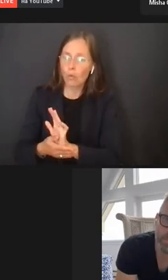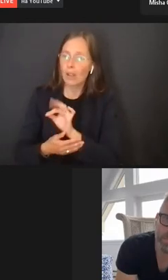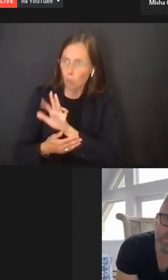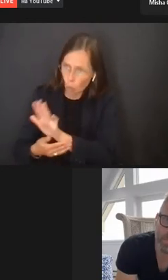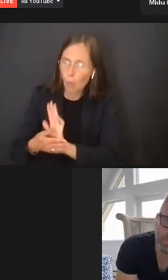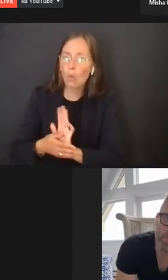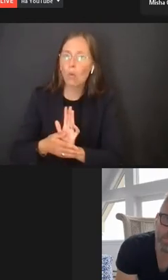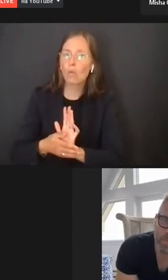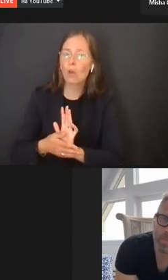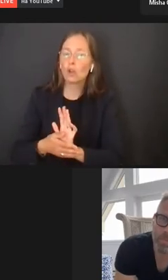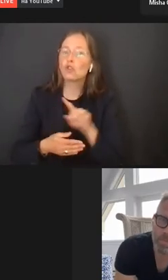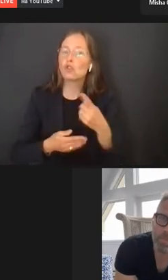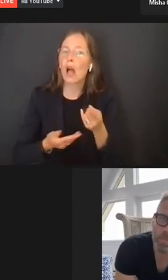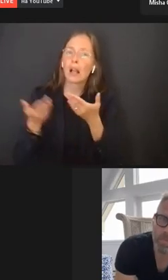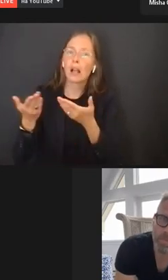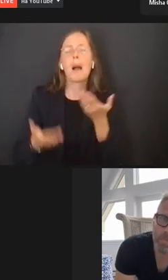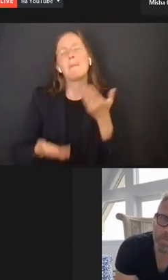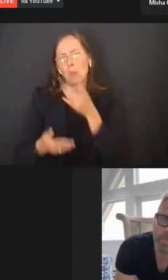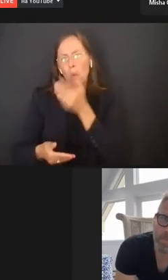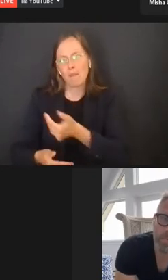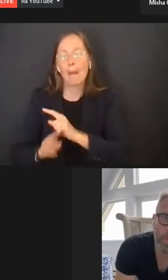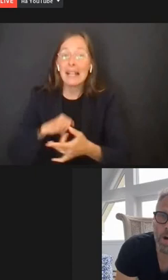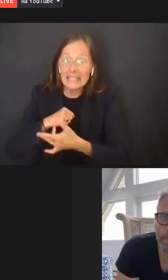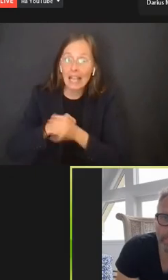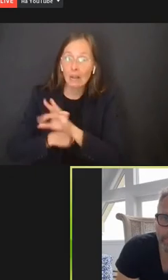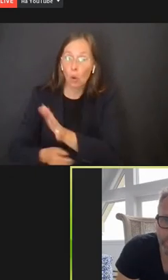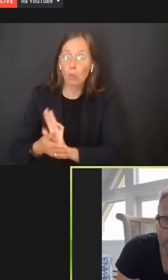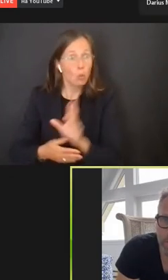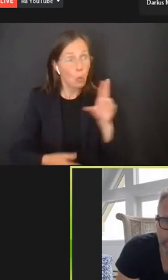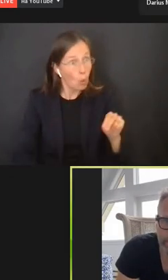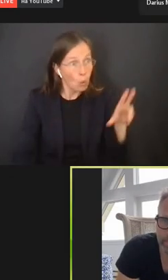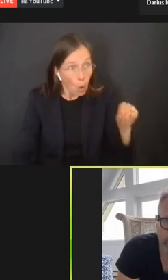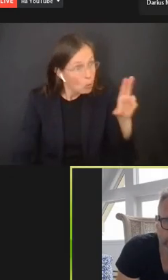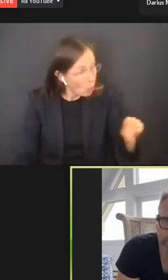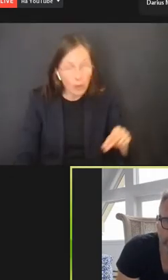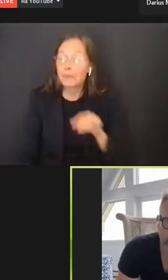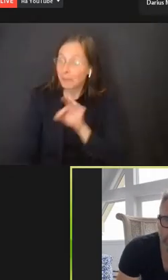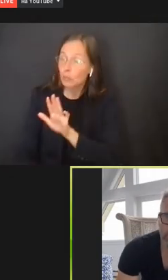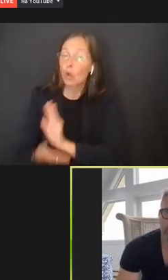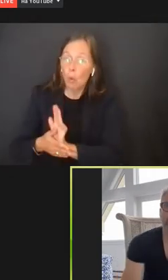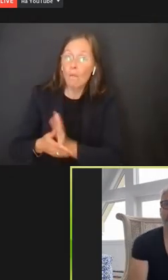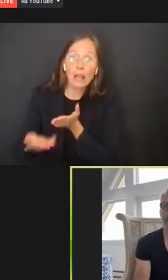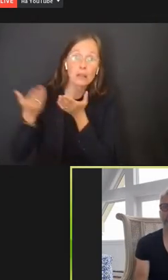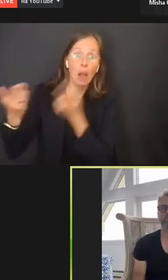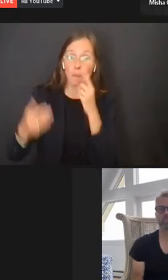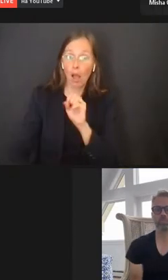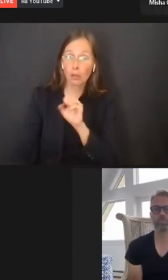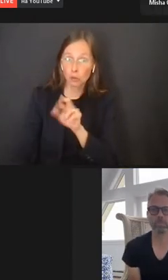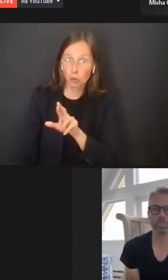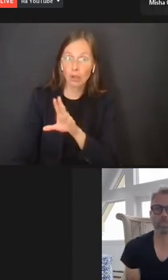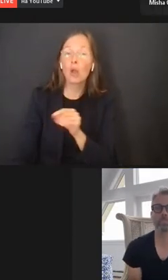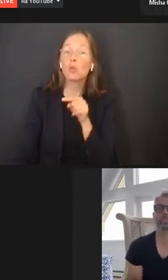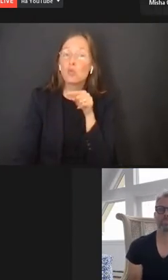If your movie had been just nominated, you probably would have been invited. But technically, if your movie had been nominated for an Oscar and you